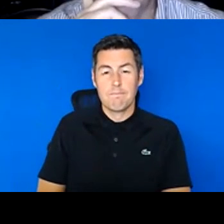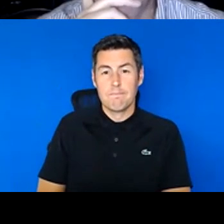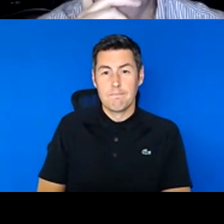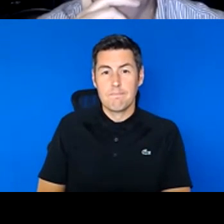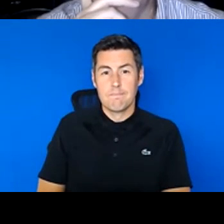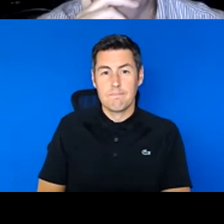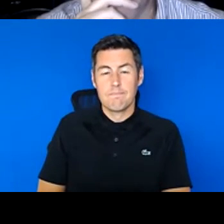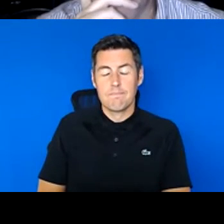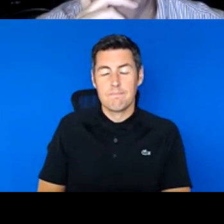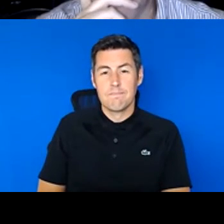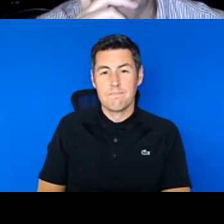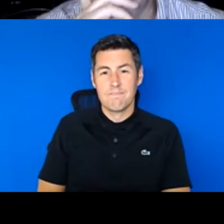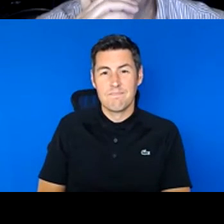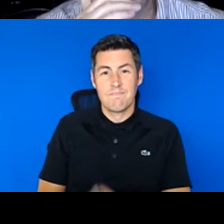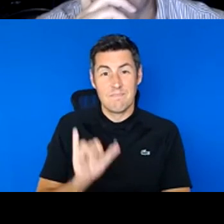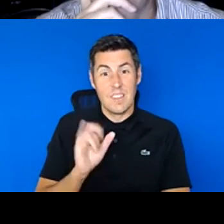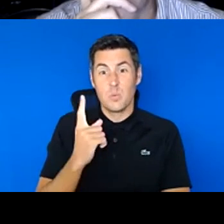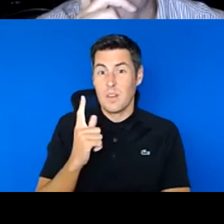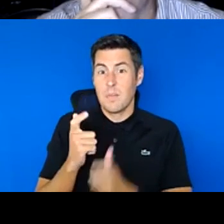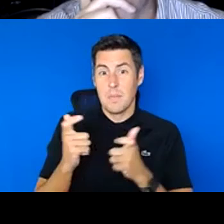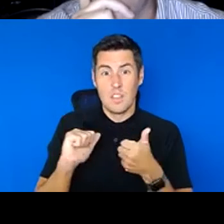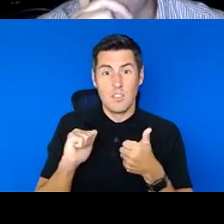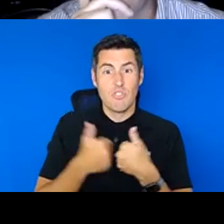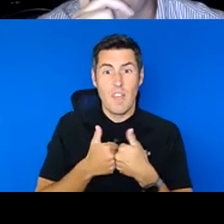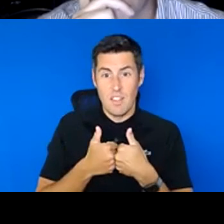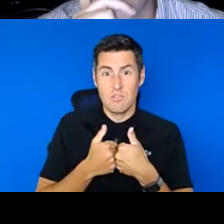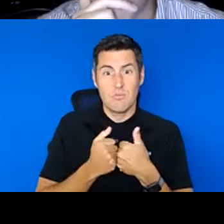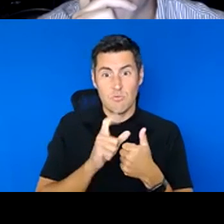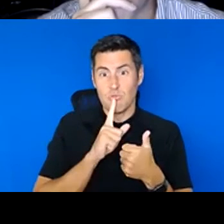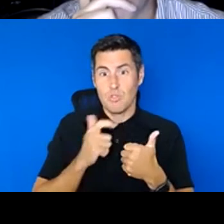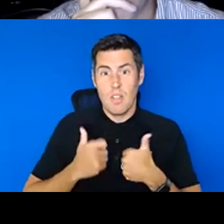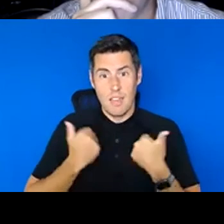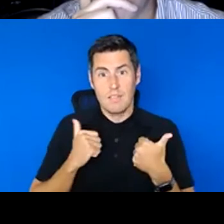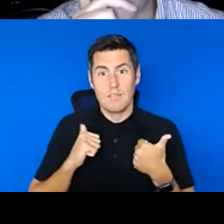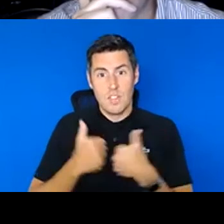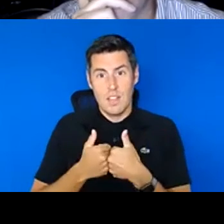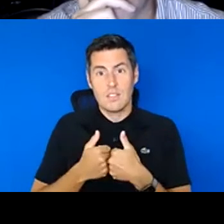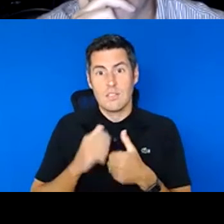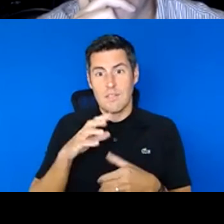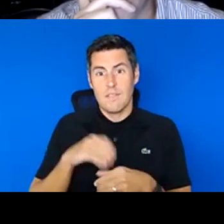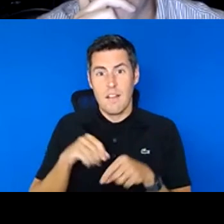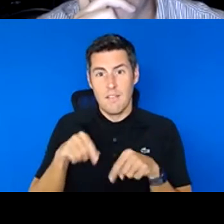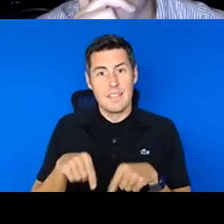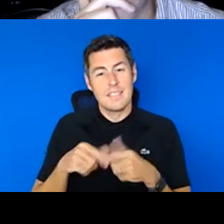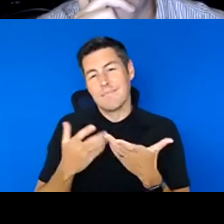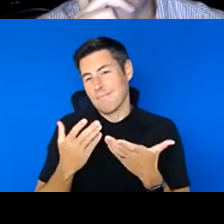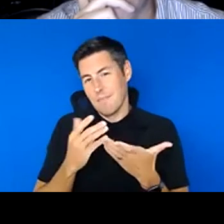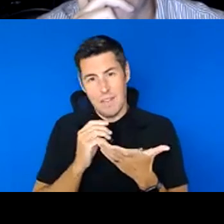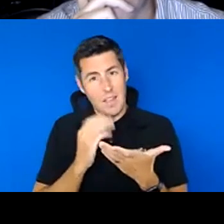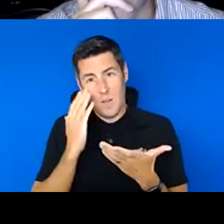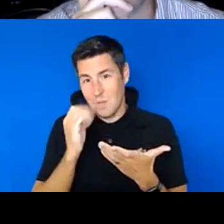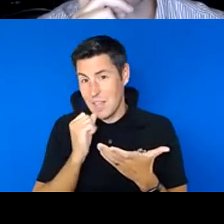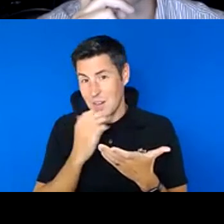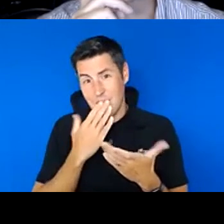And that's, again, this is just one of the real true challenges of all of this. And not a good answer. I recognize that. It's